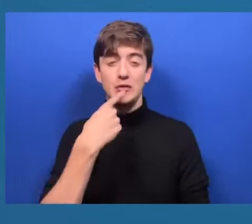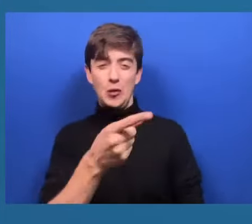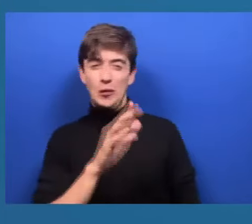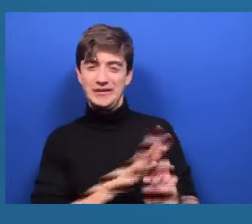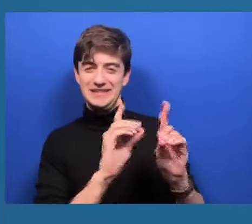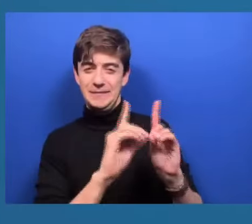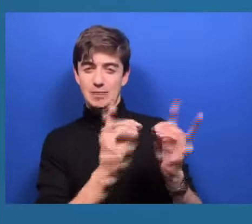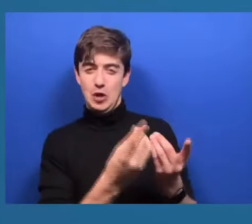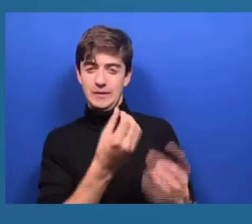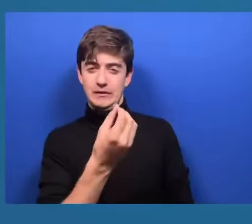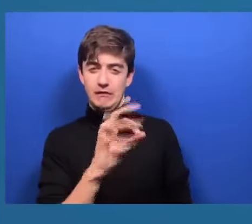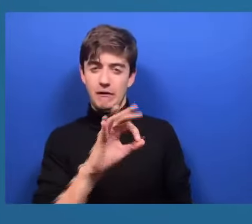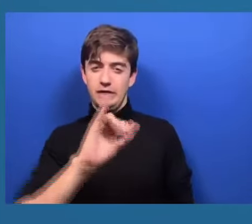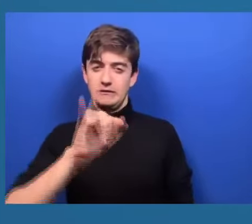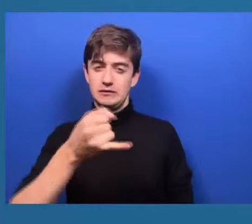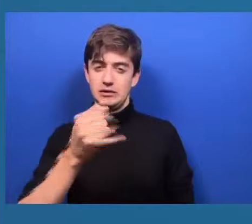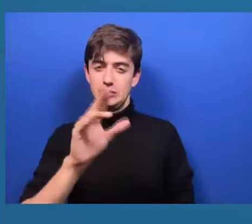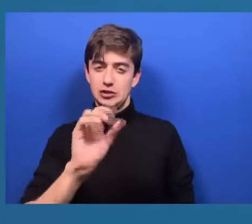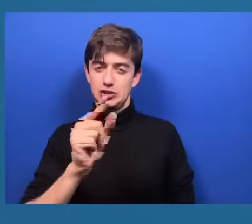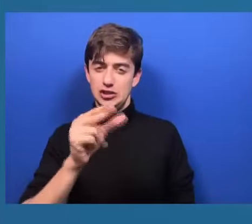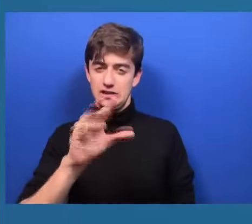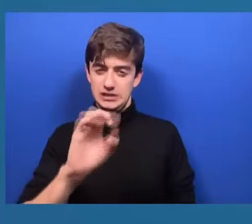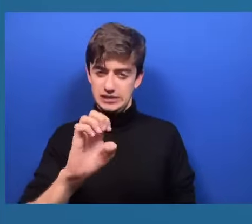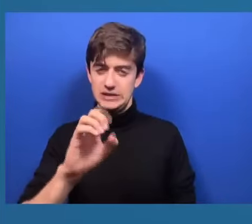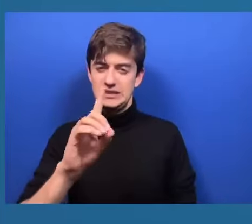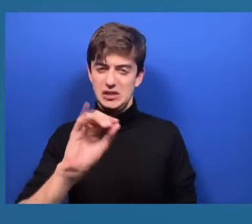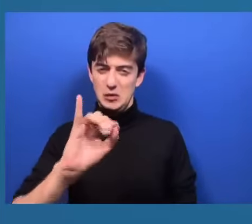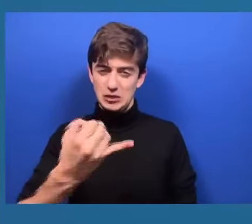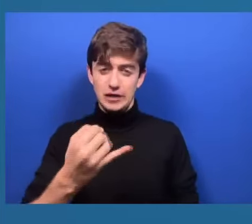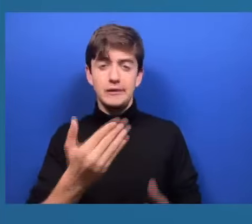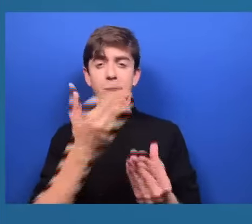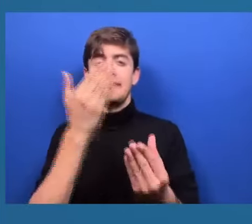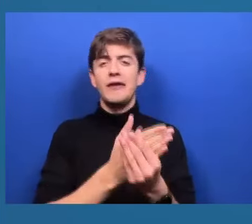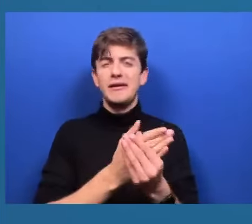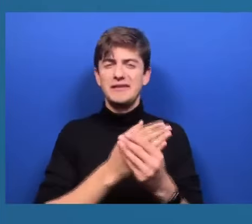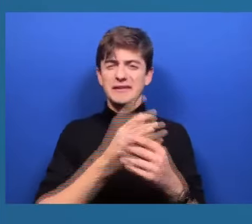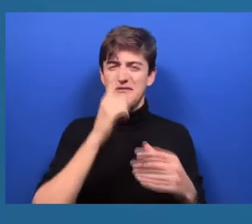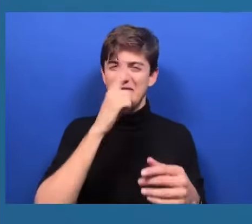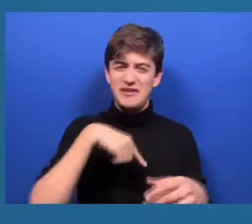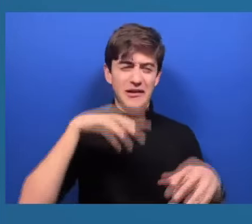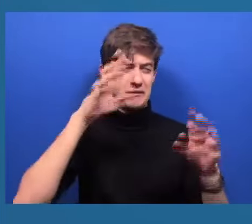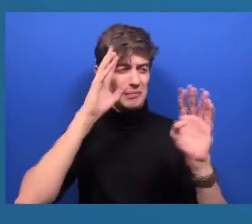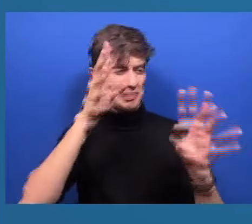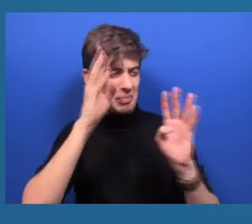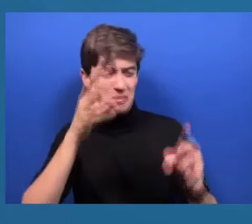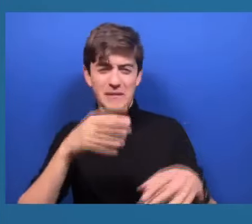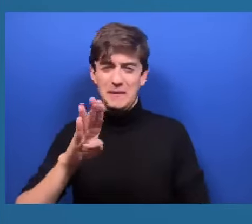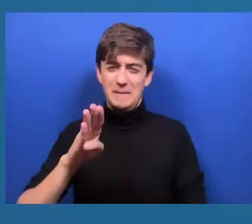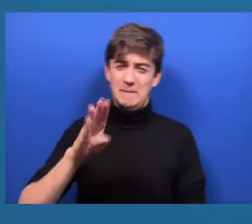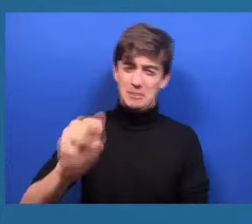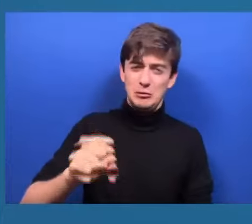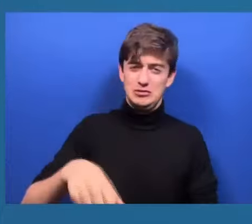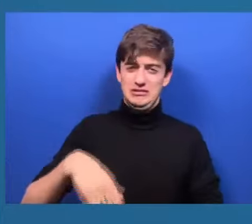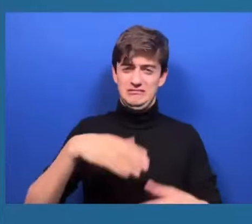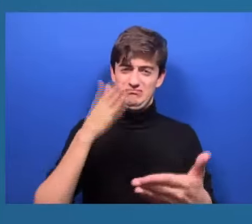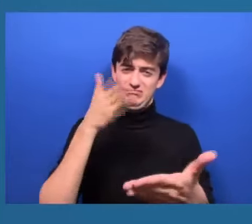file this baseless, bogus, meritless, bullshit indictment.